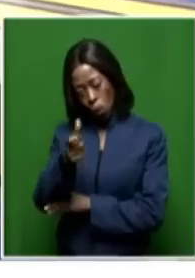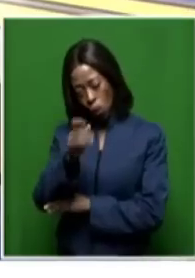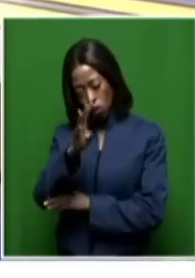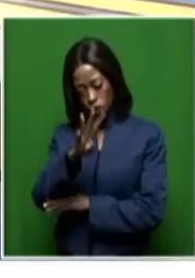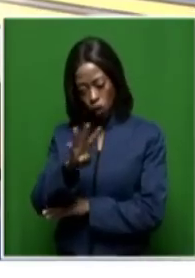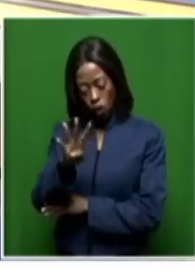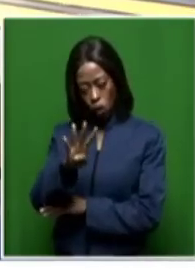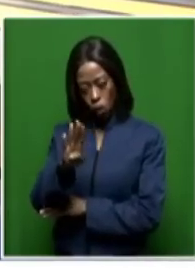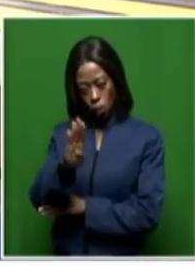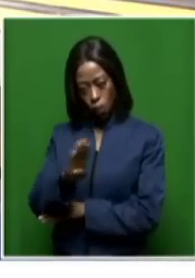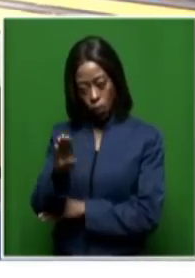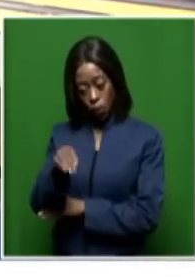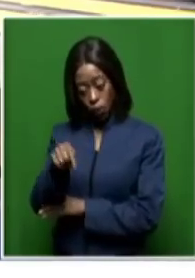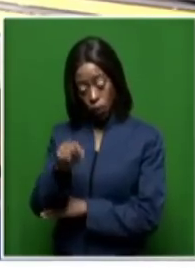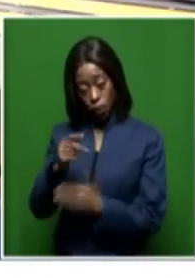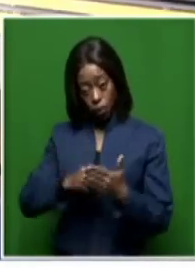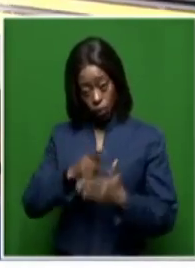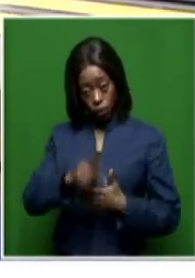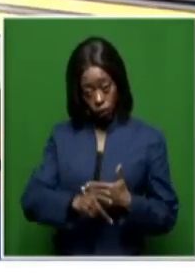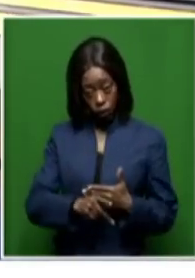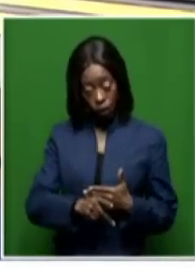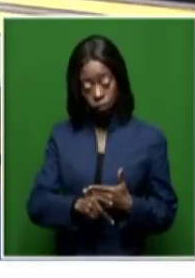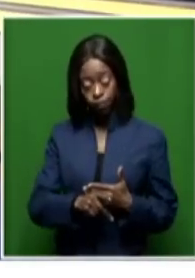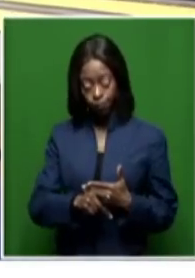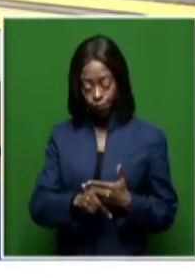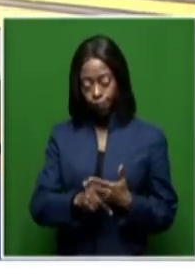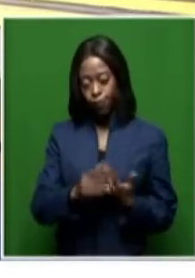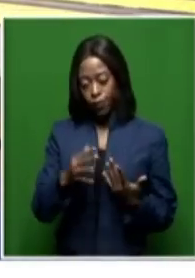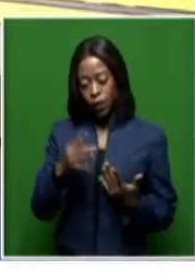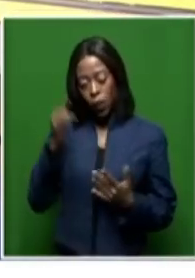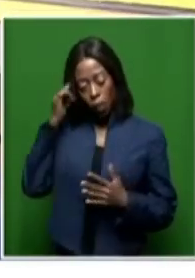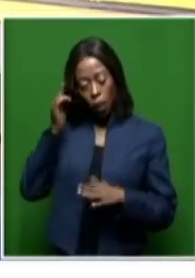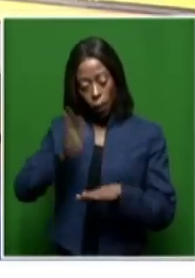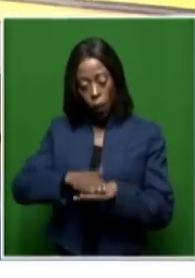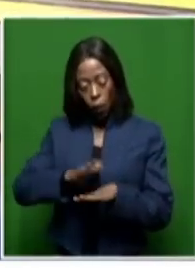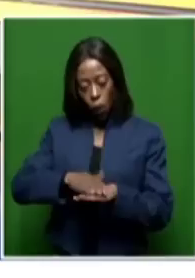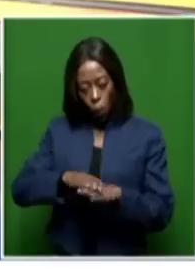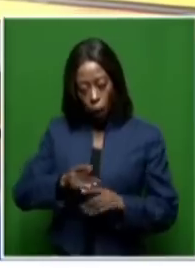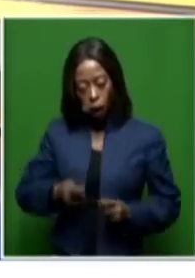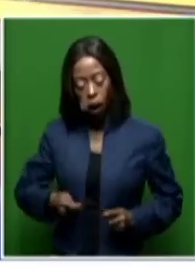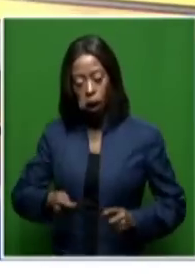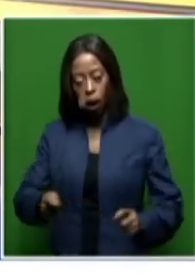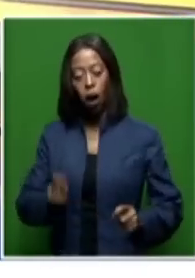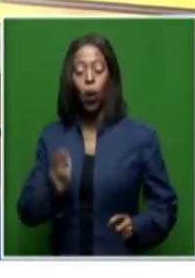this project. And we're looking at spending more in terms of